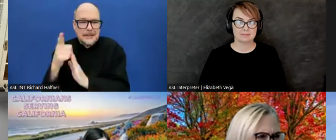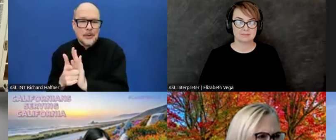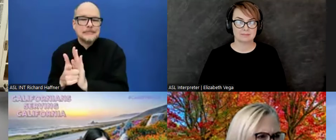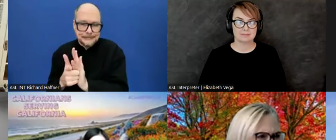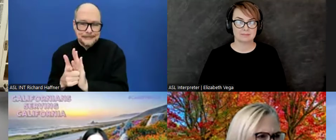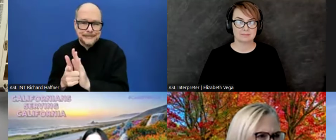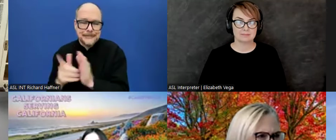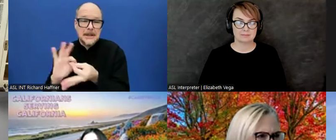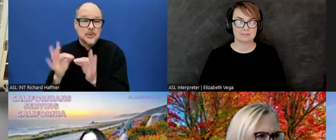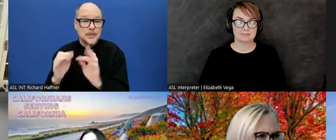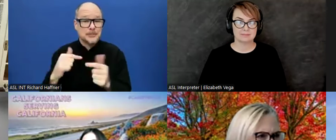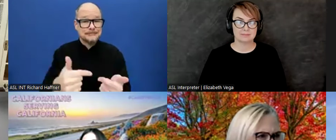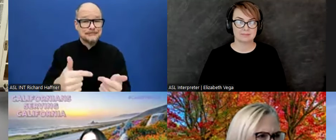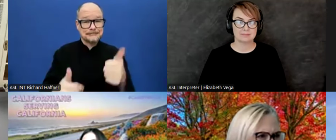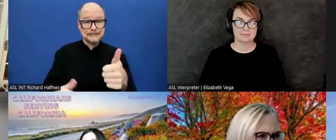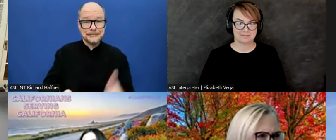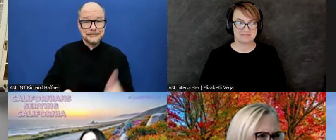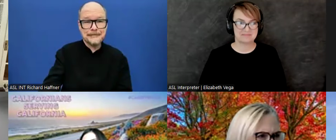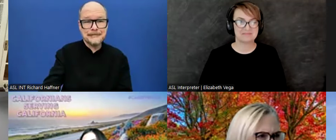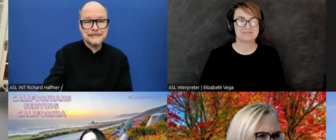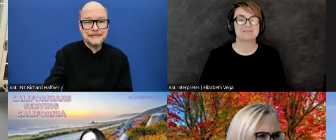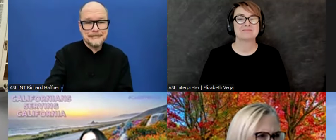So sort of